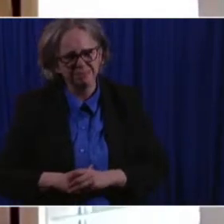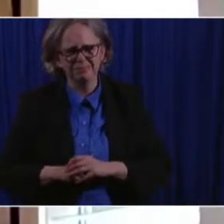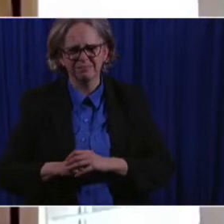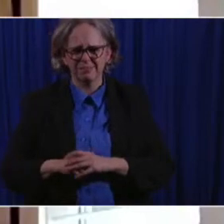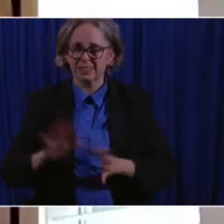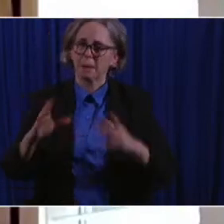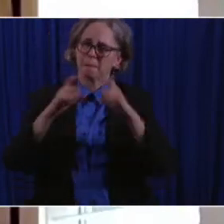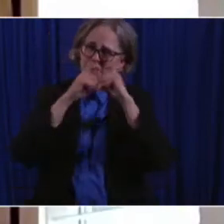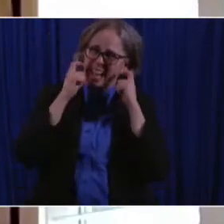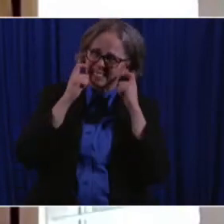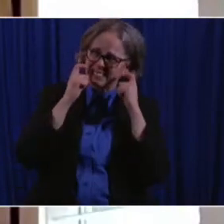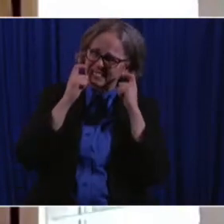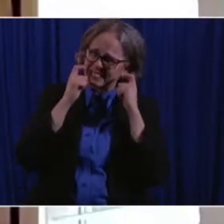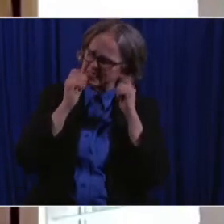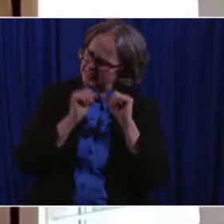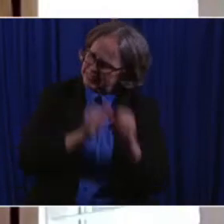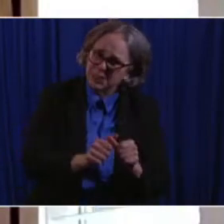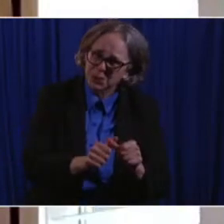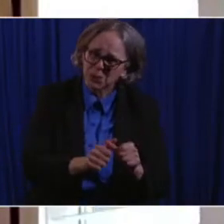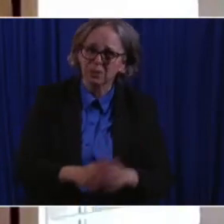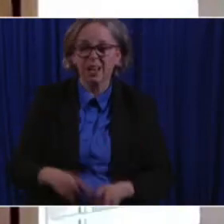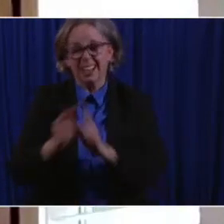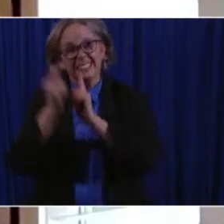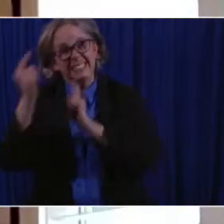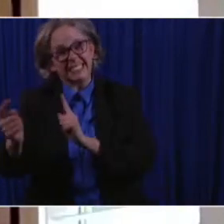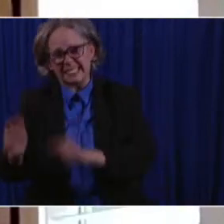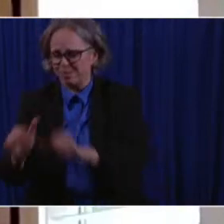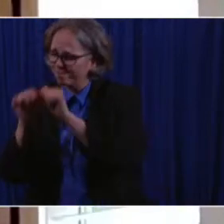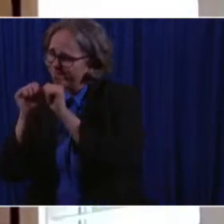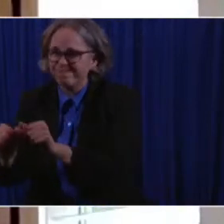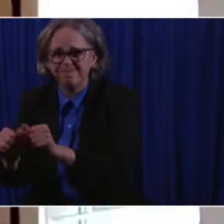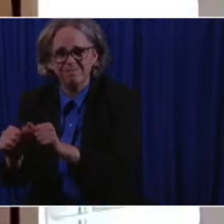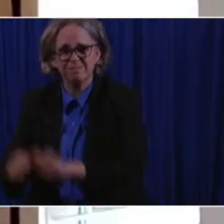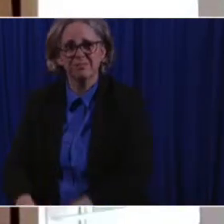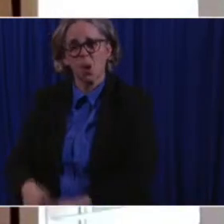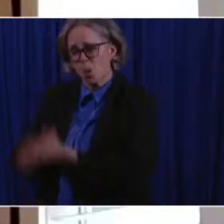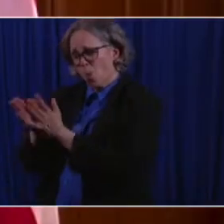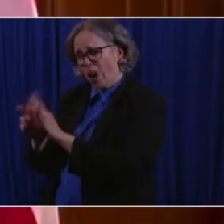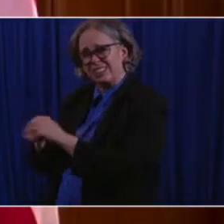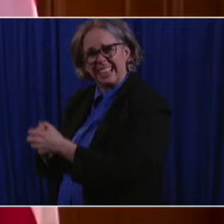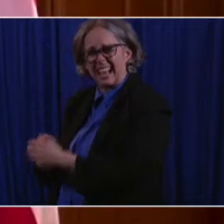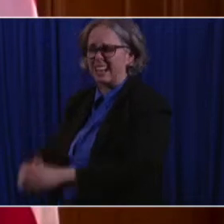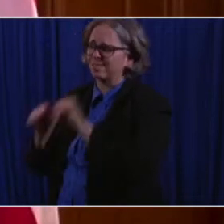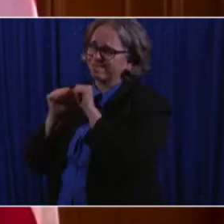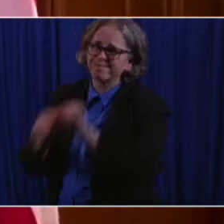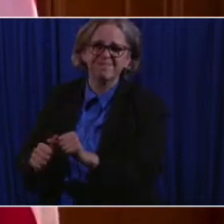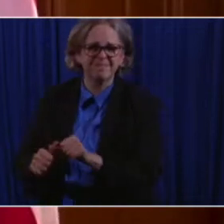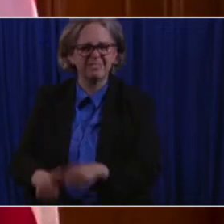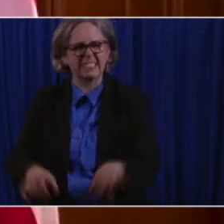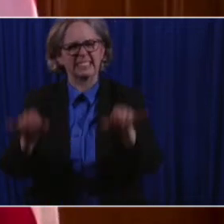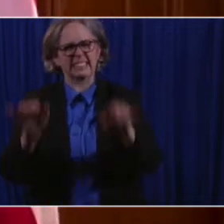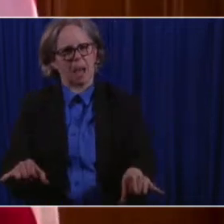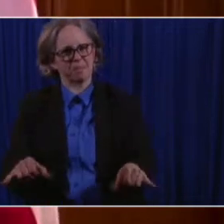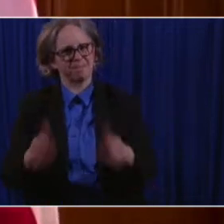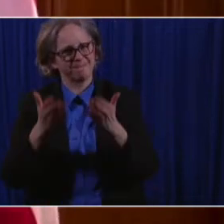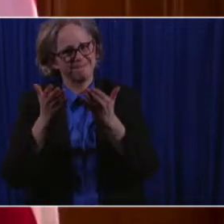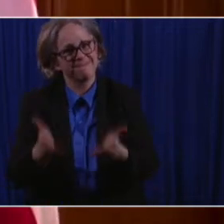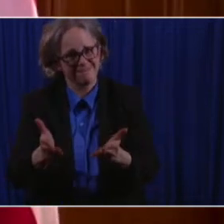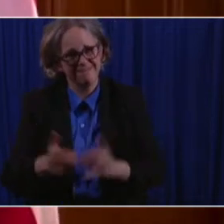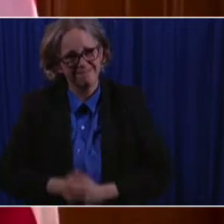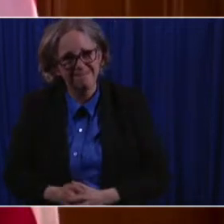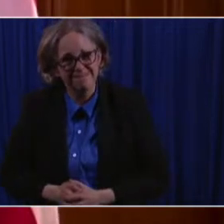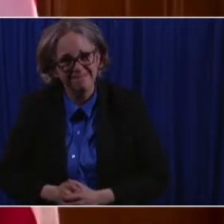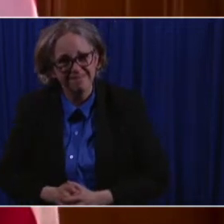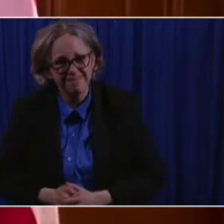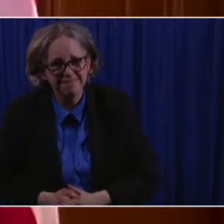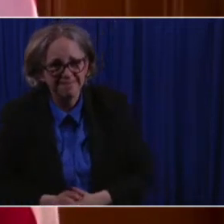and distancing remain important components of our response. Thank you, Doctor. Next question is